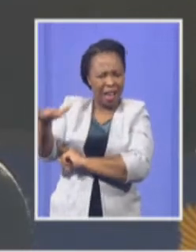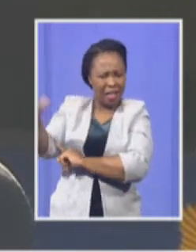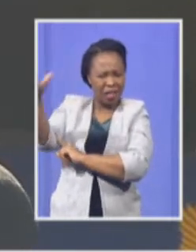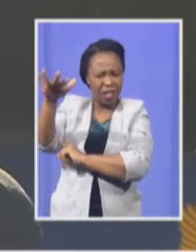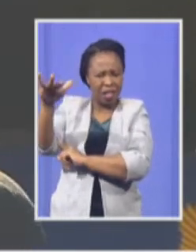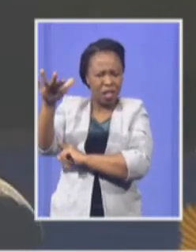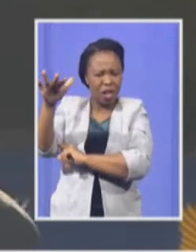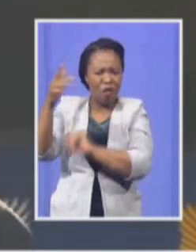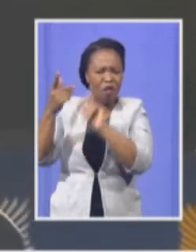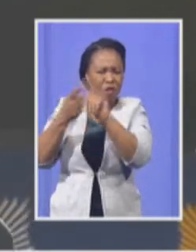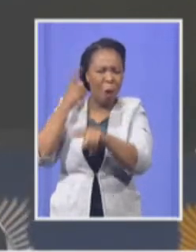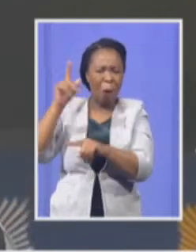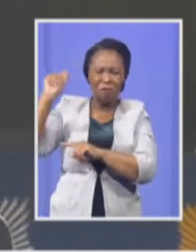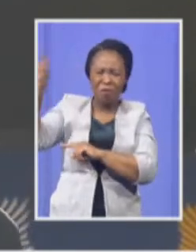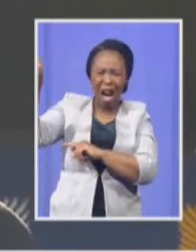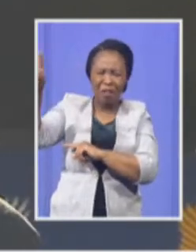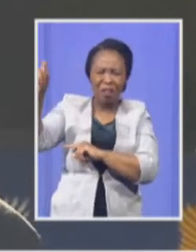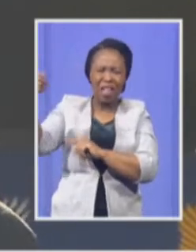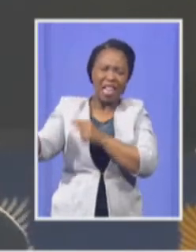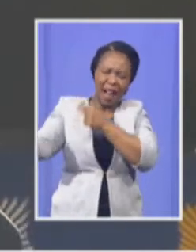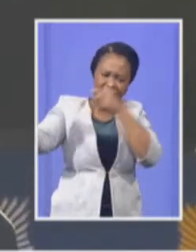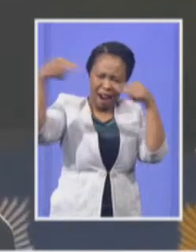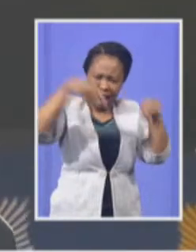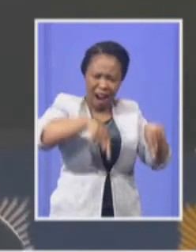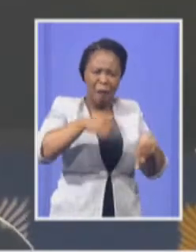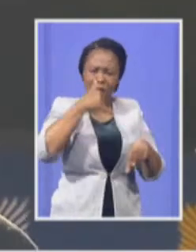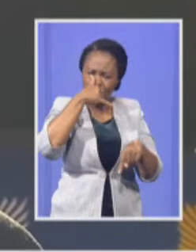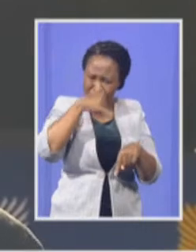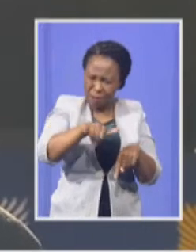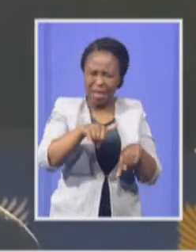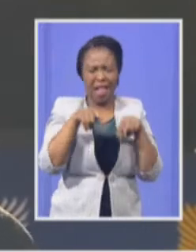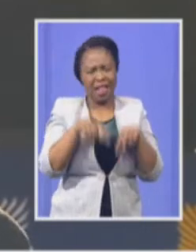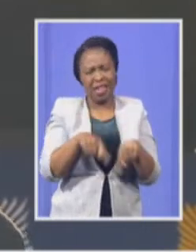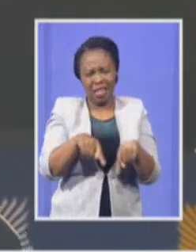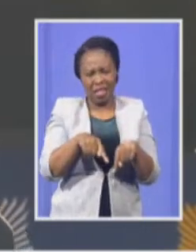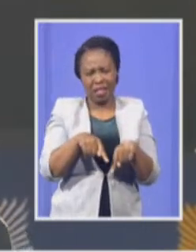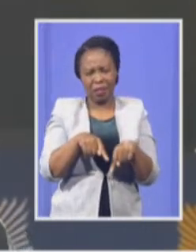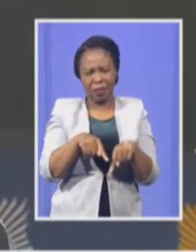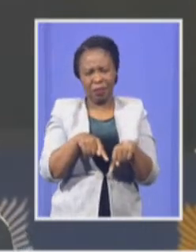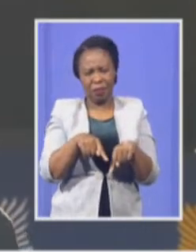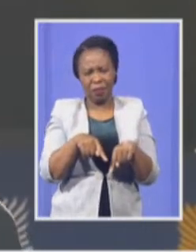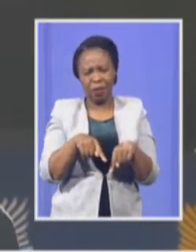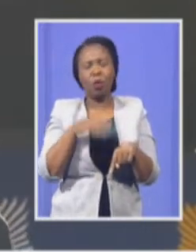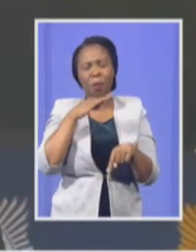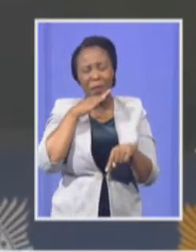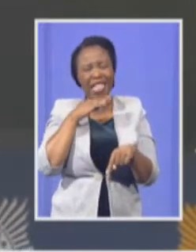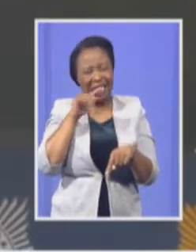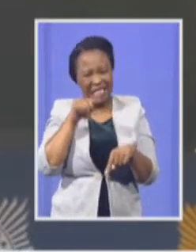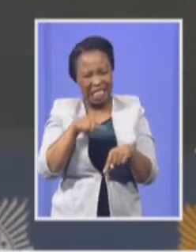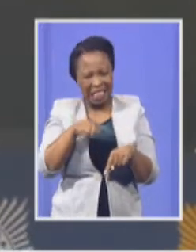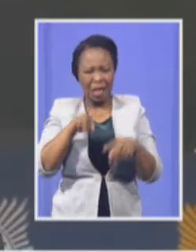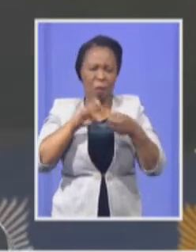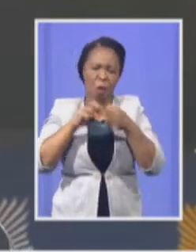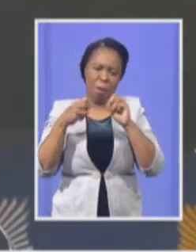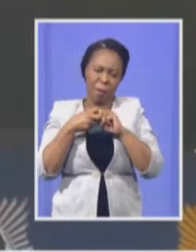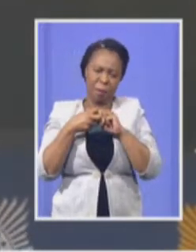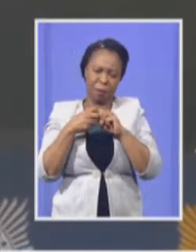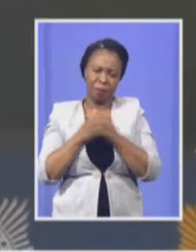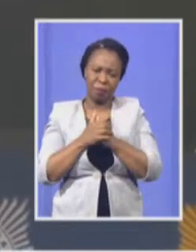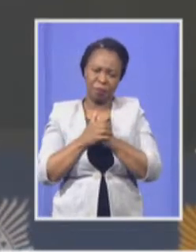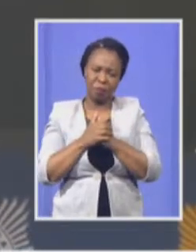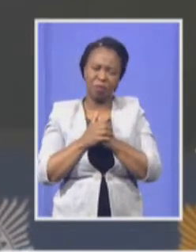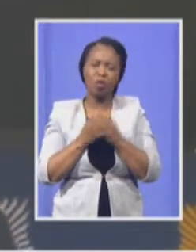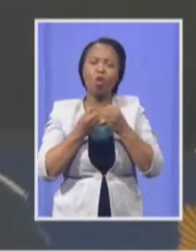Basukele bazoganga la. Inkinga ekhona iningi labantu